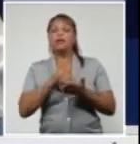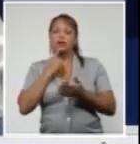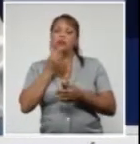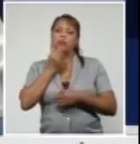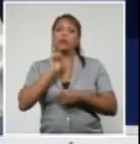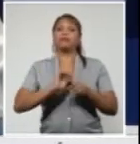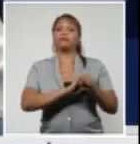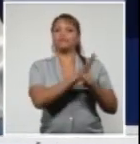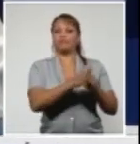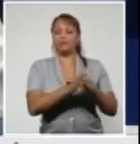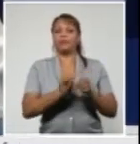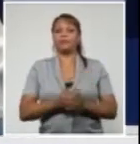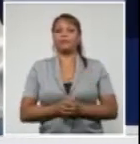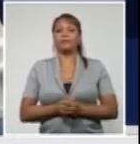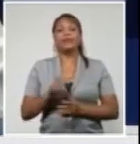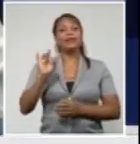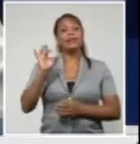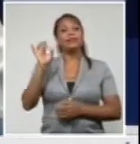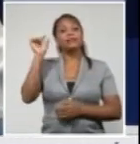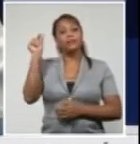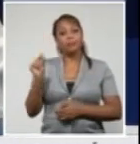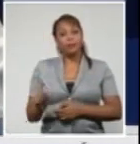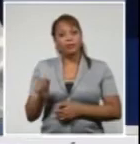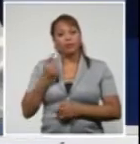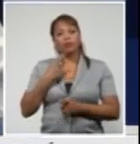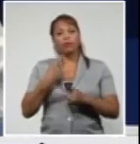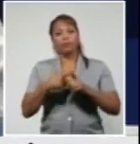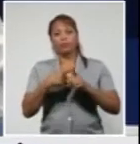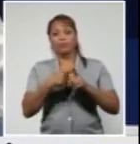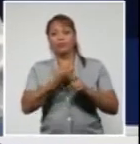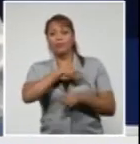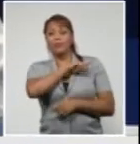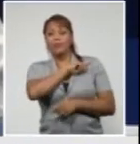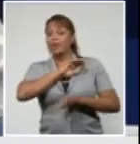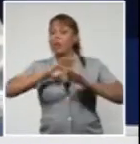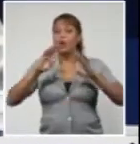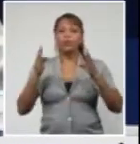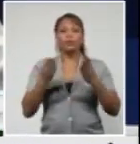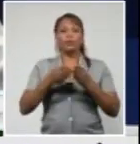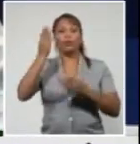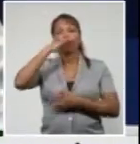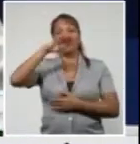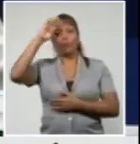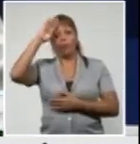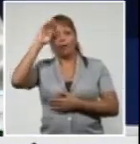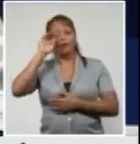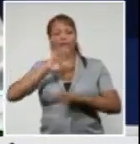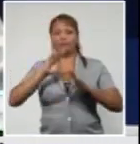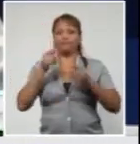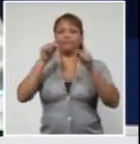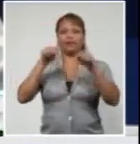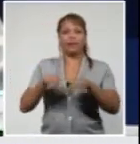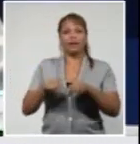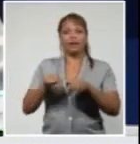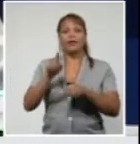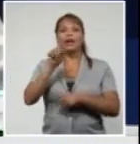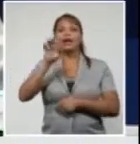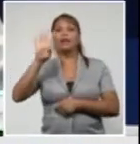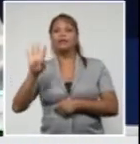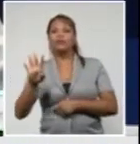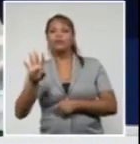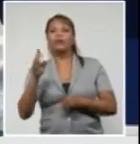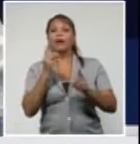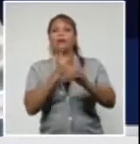Yesterday, no one to have tested positive for the virus contracted it abroad, meaning that imported